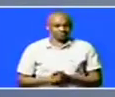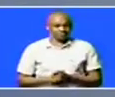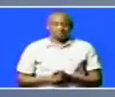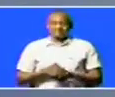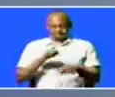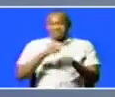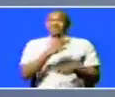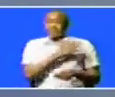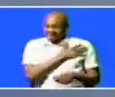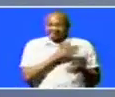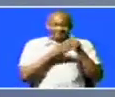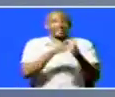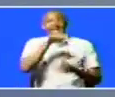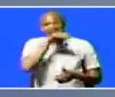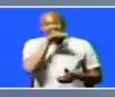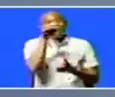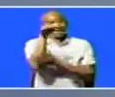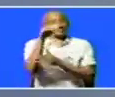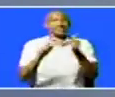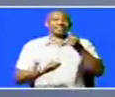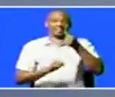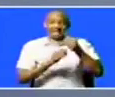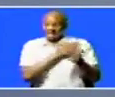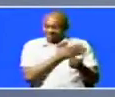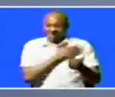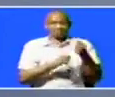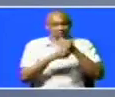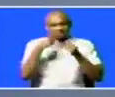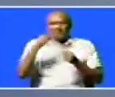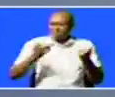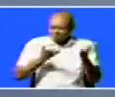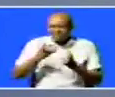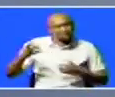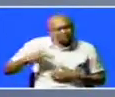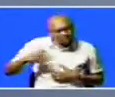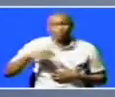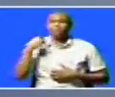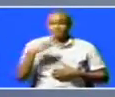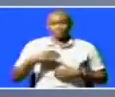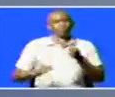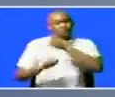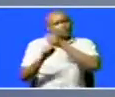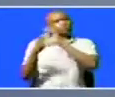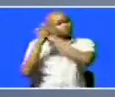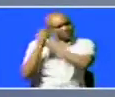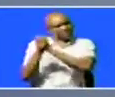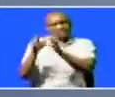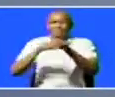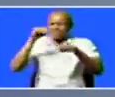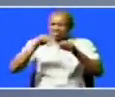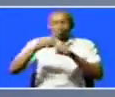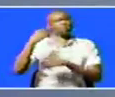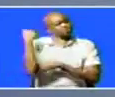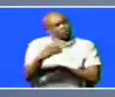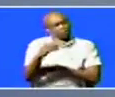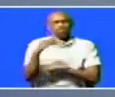Meanwhile, NASA leader Raila Odinga is urging NASA supporters to avoid attacking traders and supporters of Jubilee on the election day.